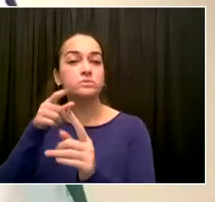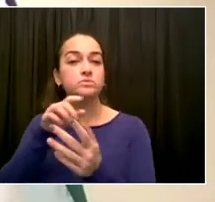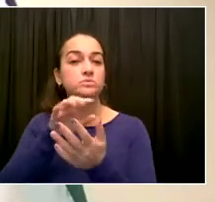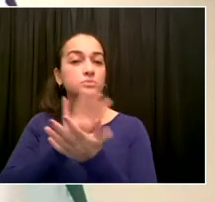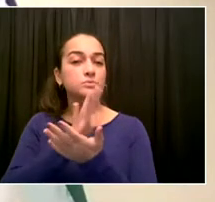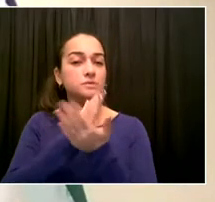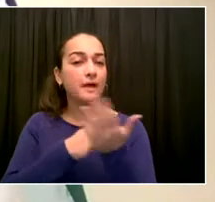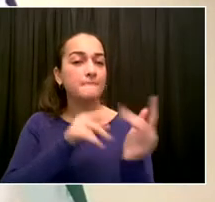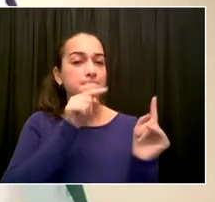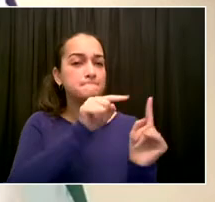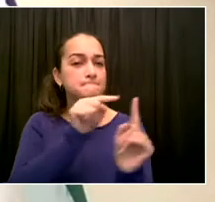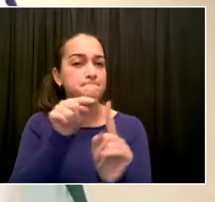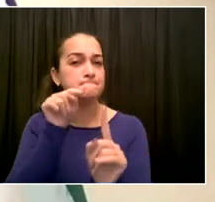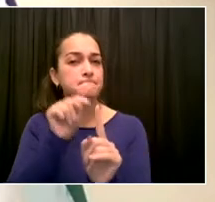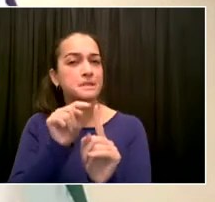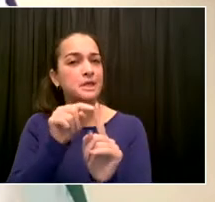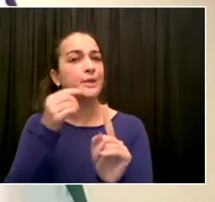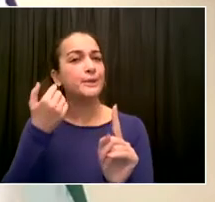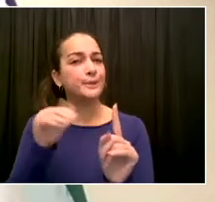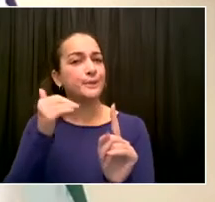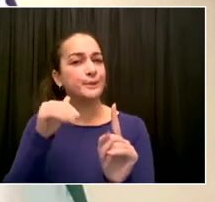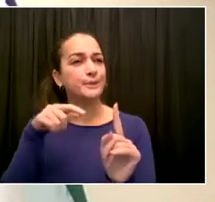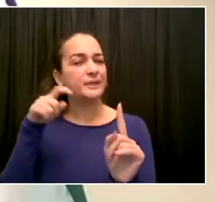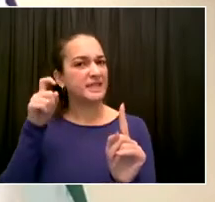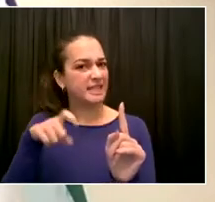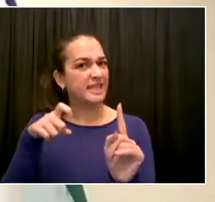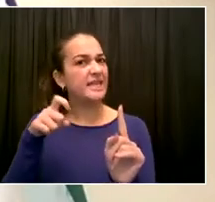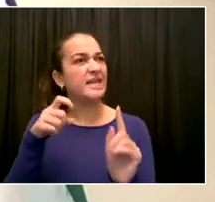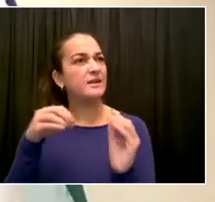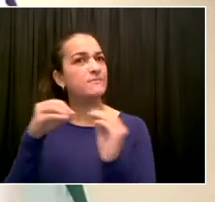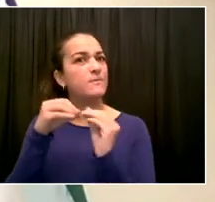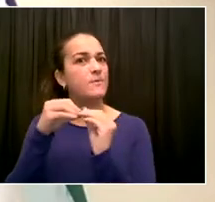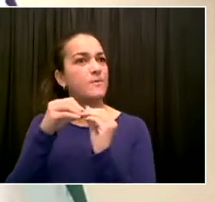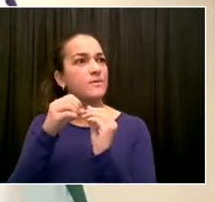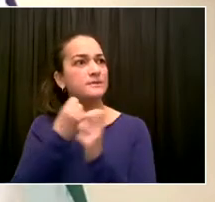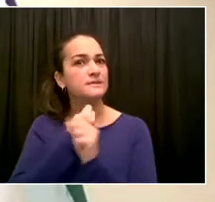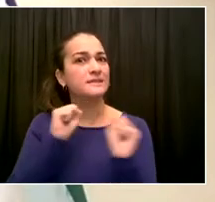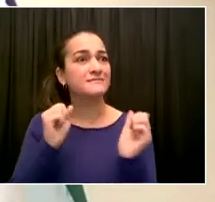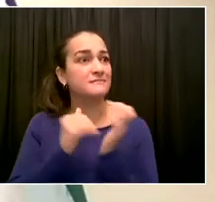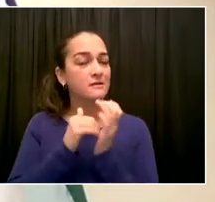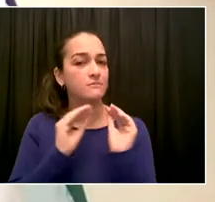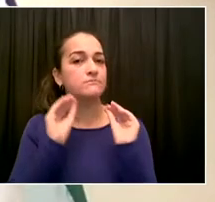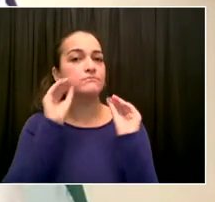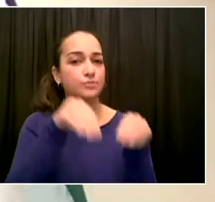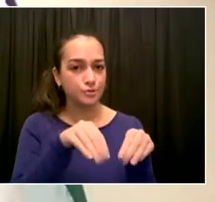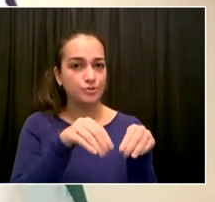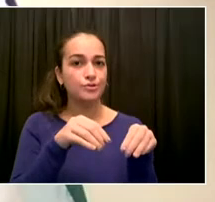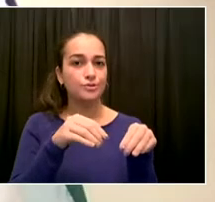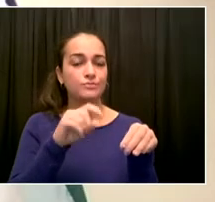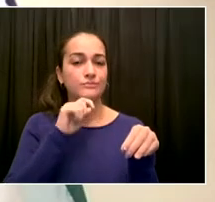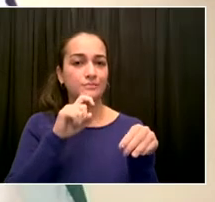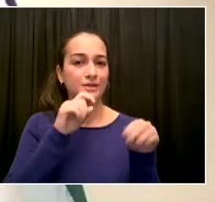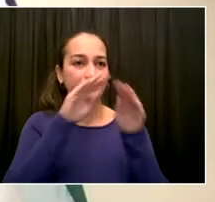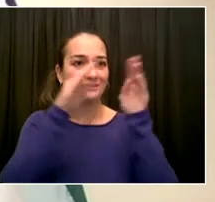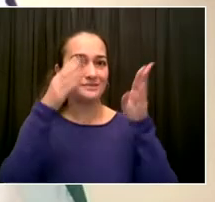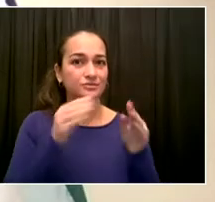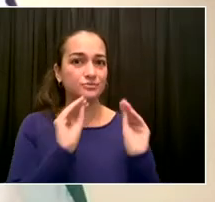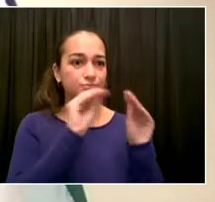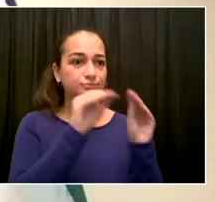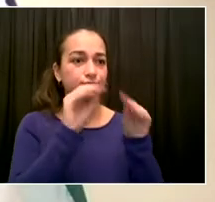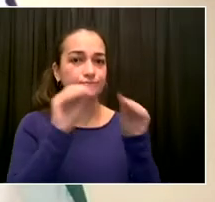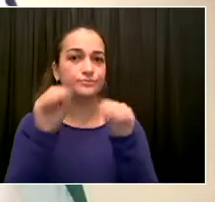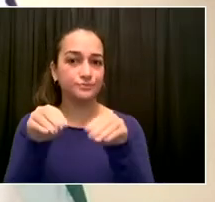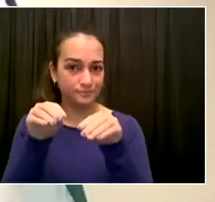time important in order for us to seize some of these weapons that are unfortunately,